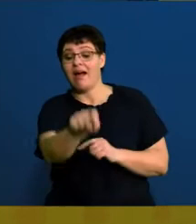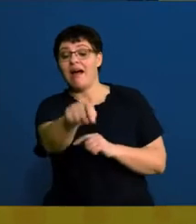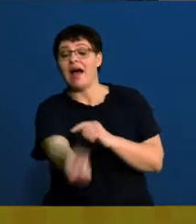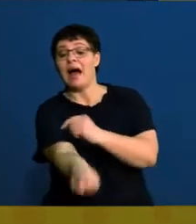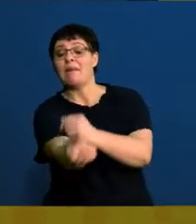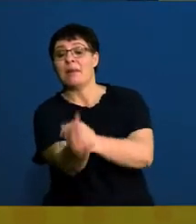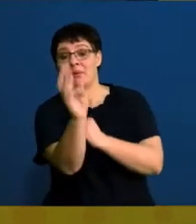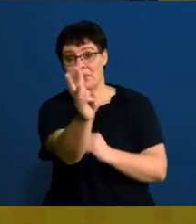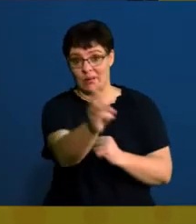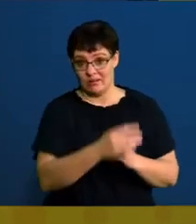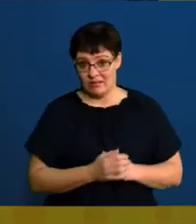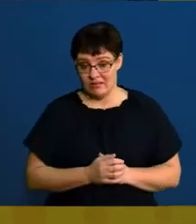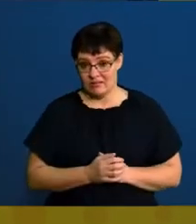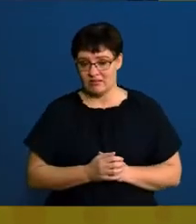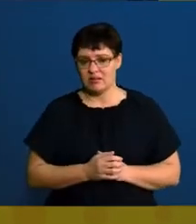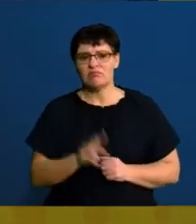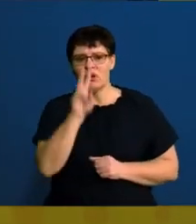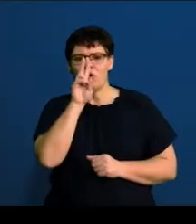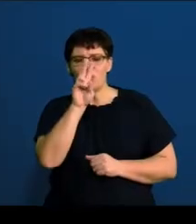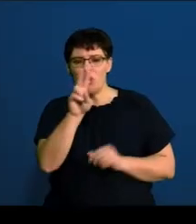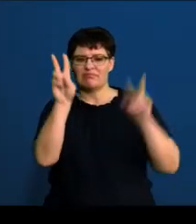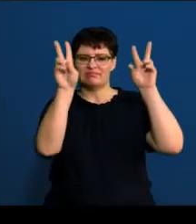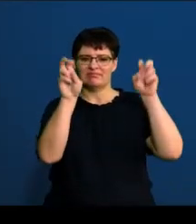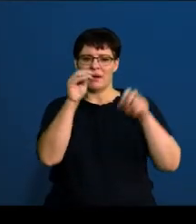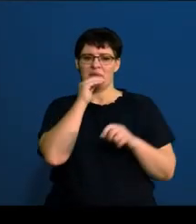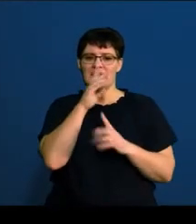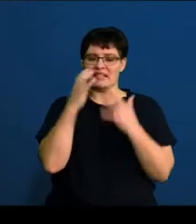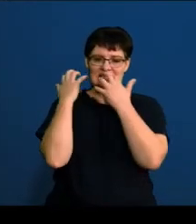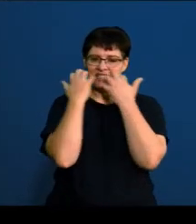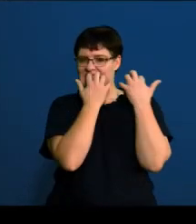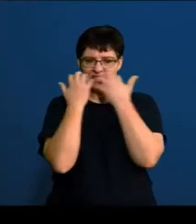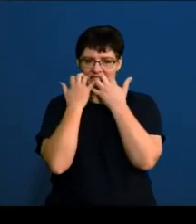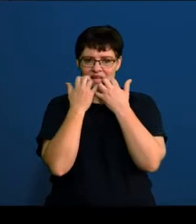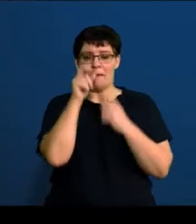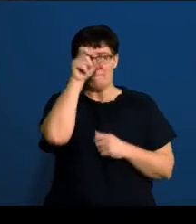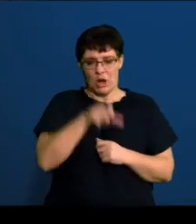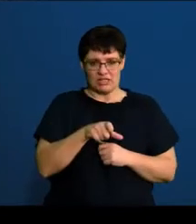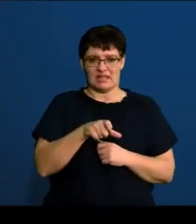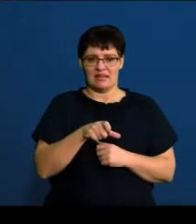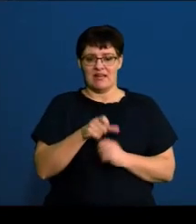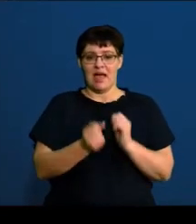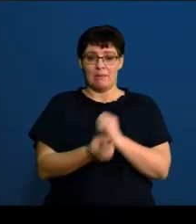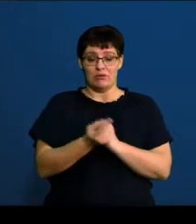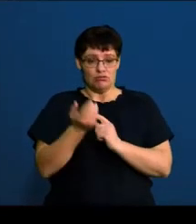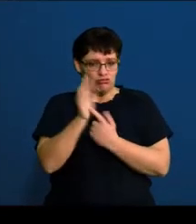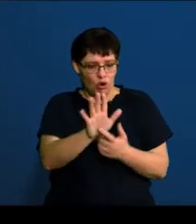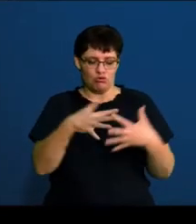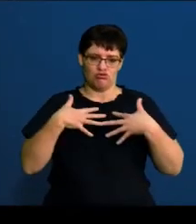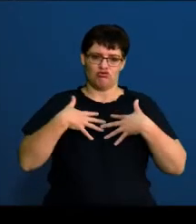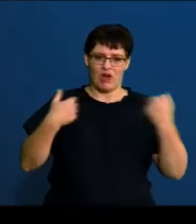So let's look at our definitions here. Nail biting is a type of habit that can demonstrate